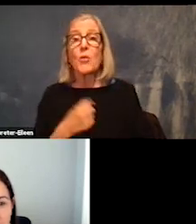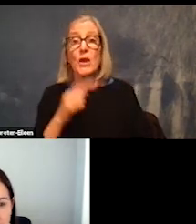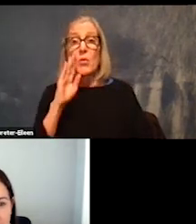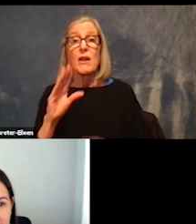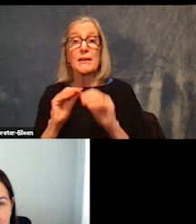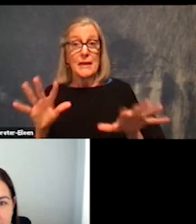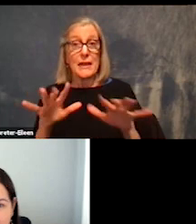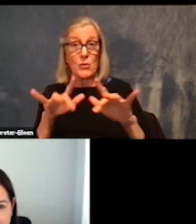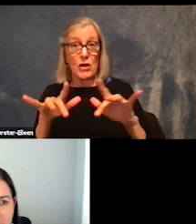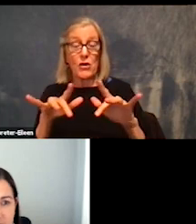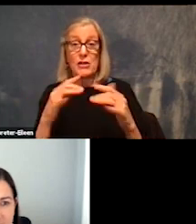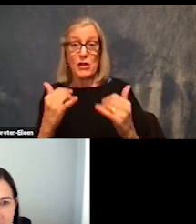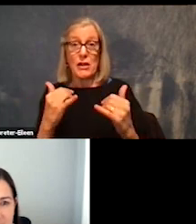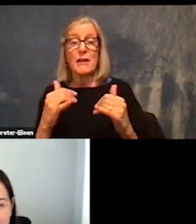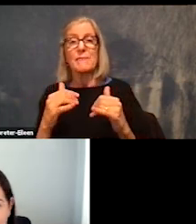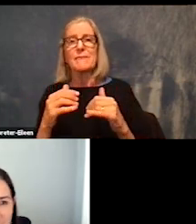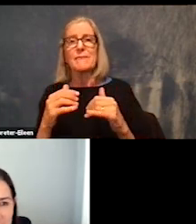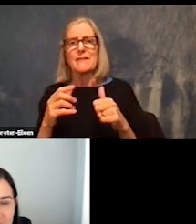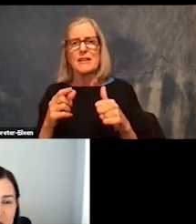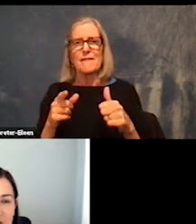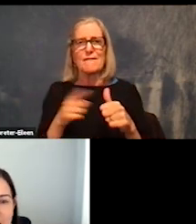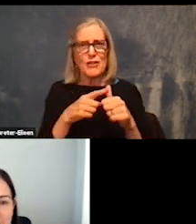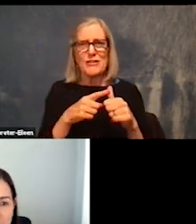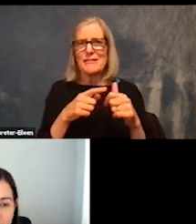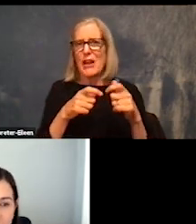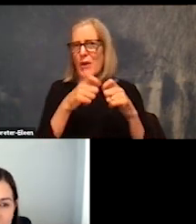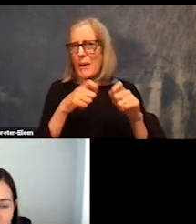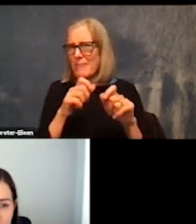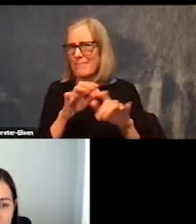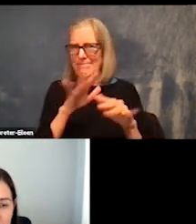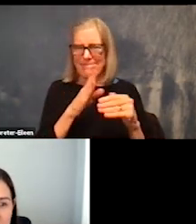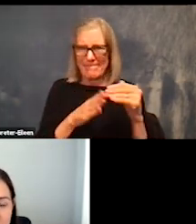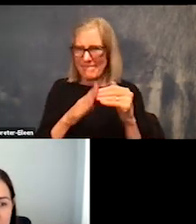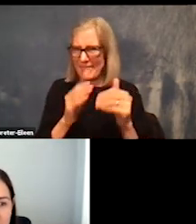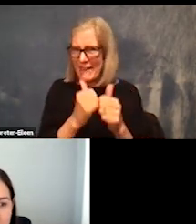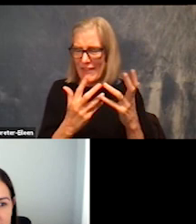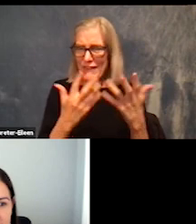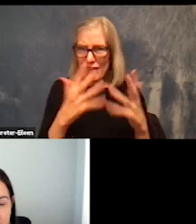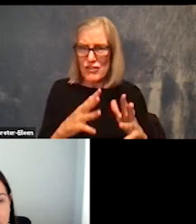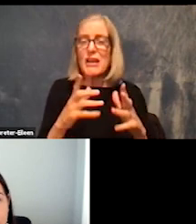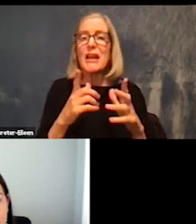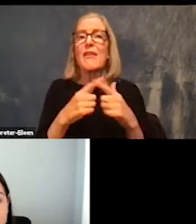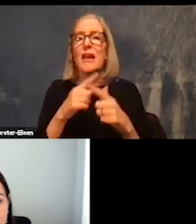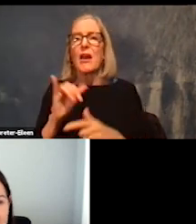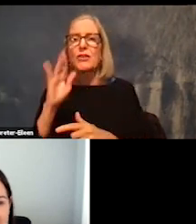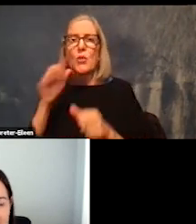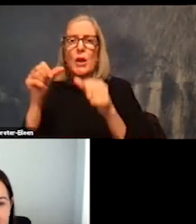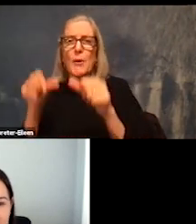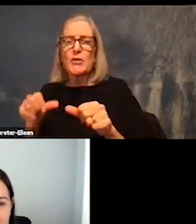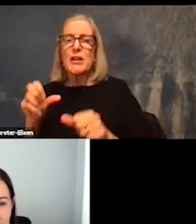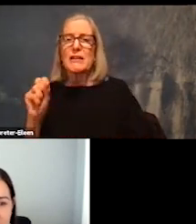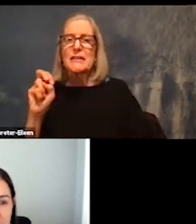recording of today later on after we wrap it up, and then we will also be posting it on our Seeds of Partnership